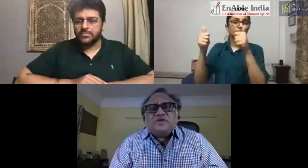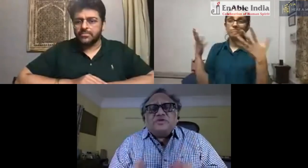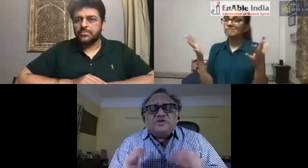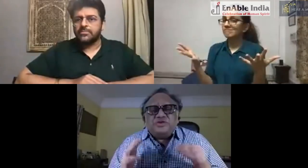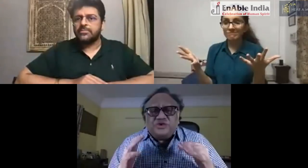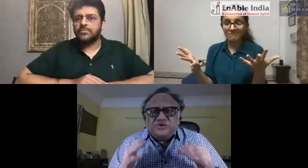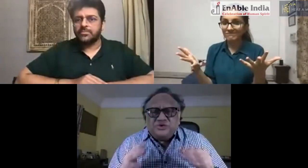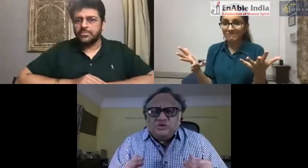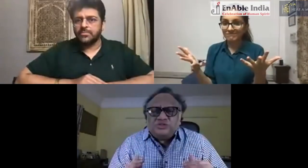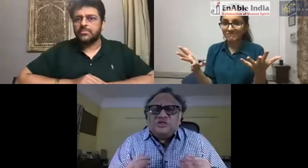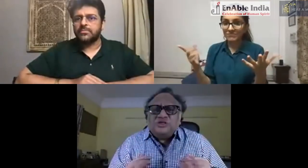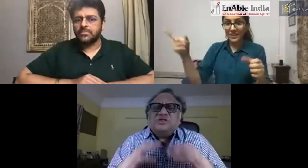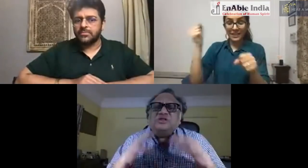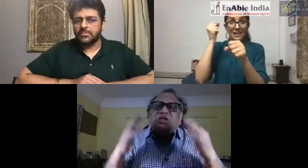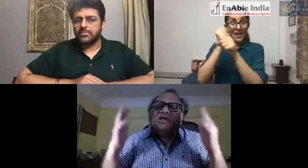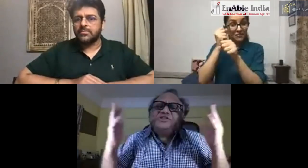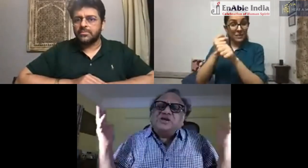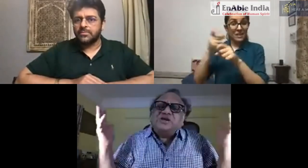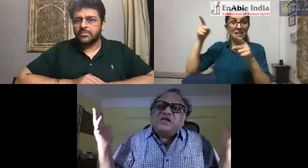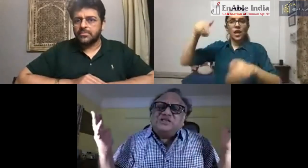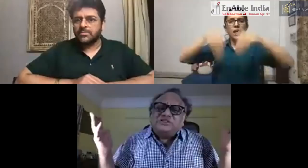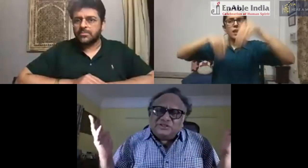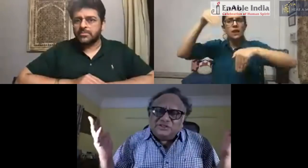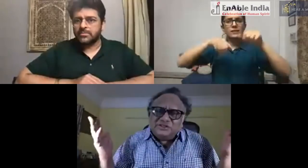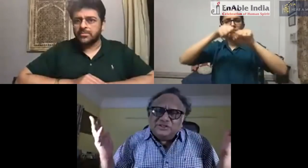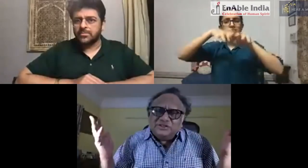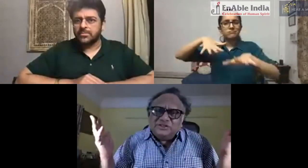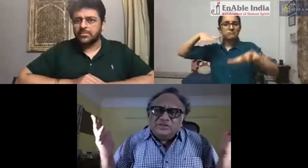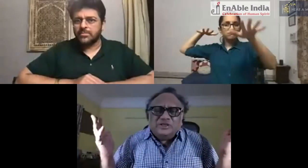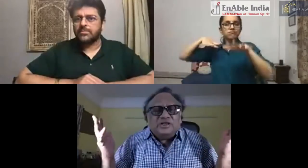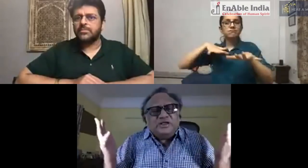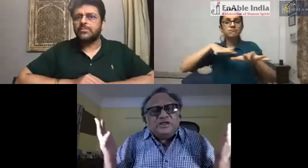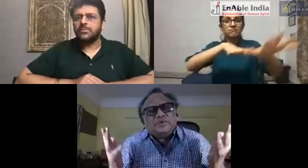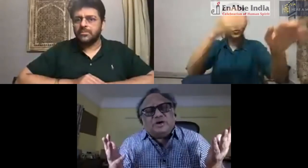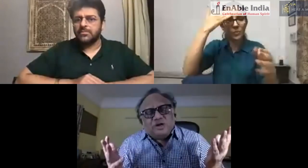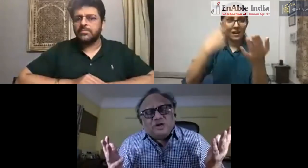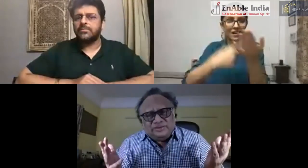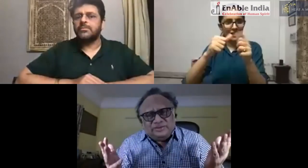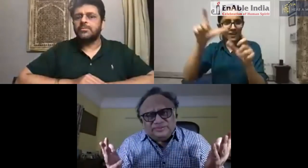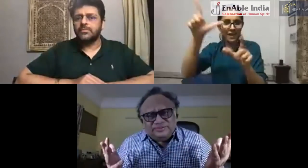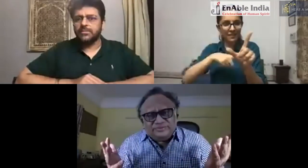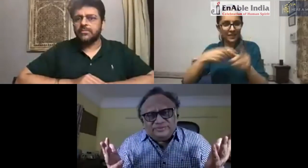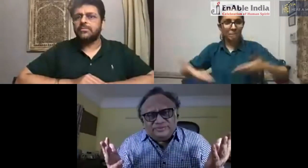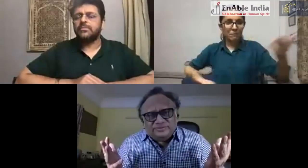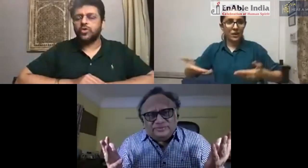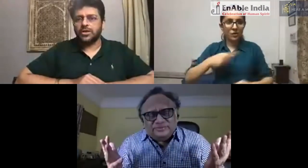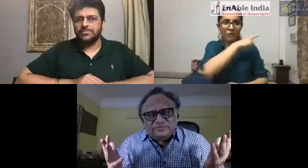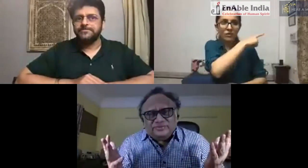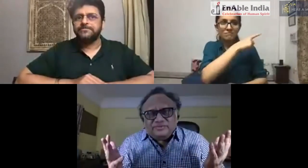There were huge election rallies in Bengal.